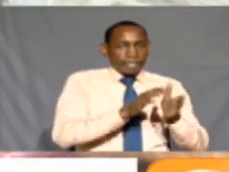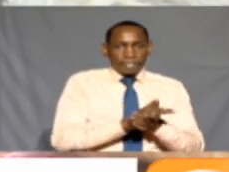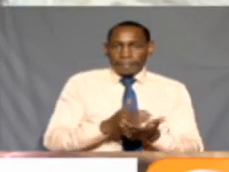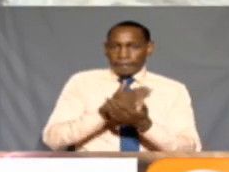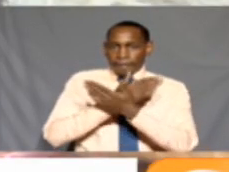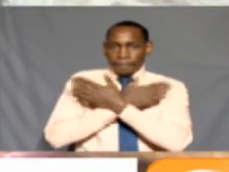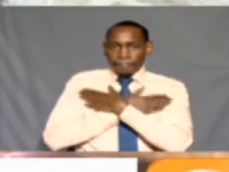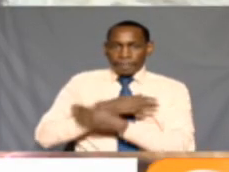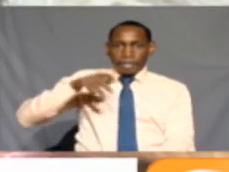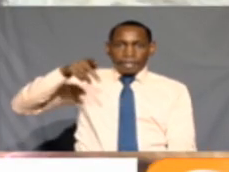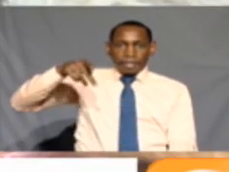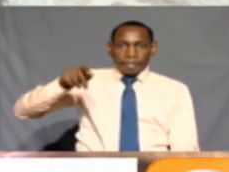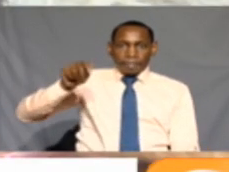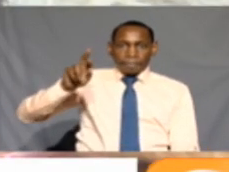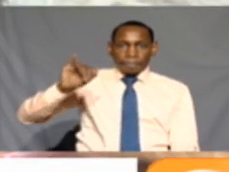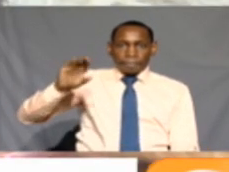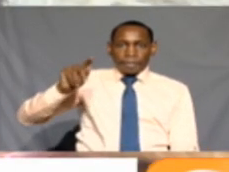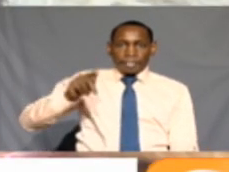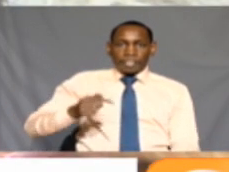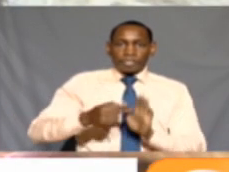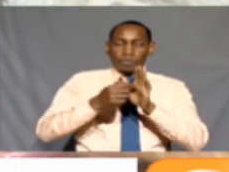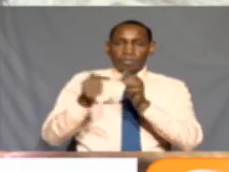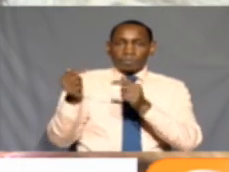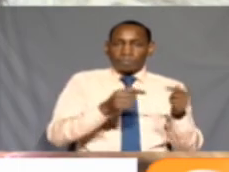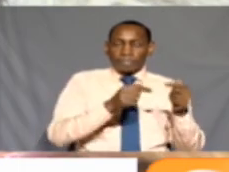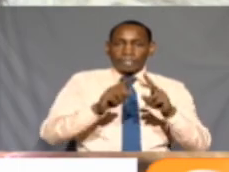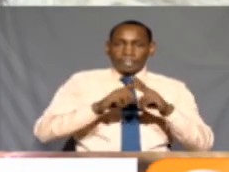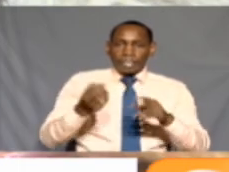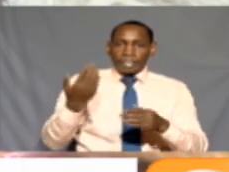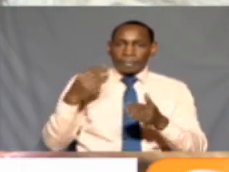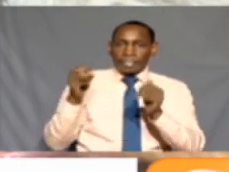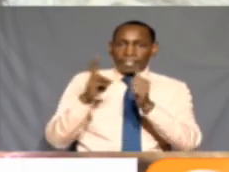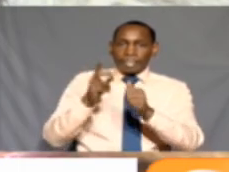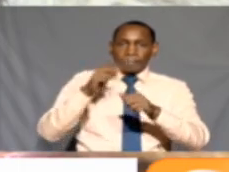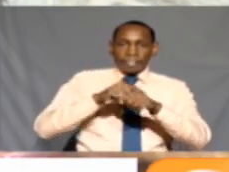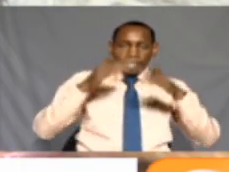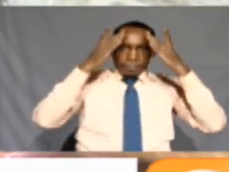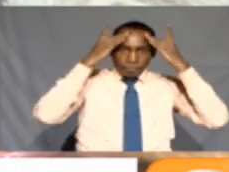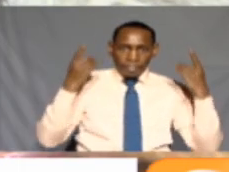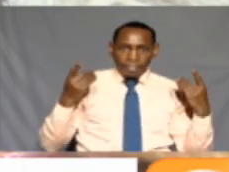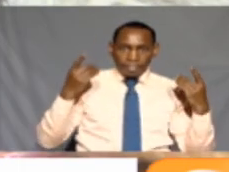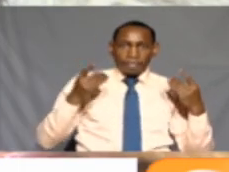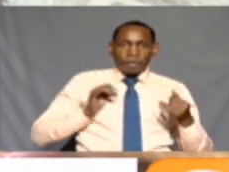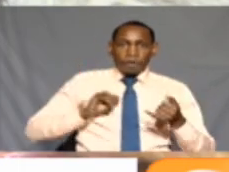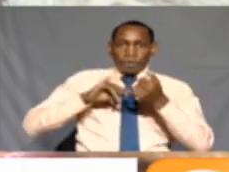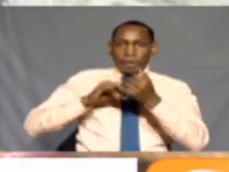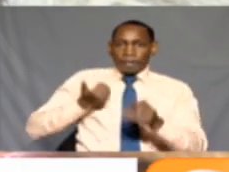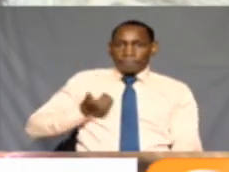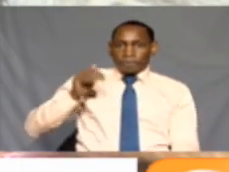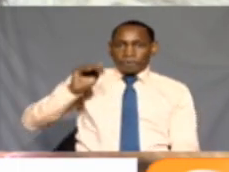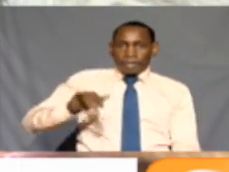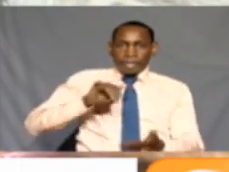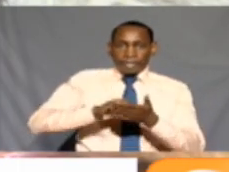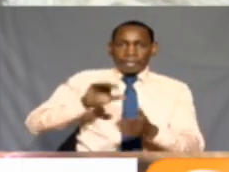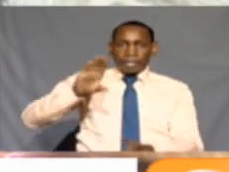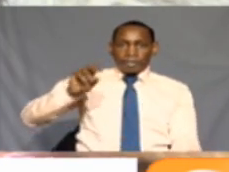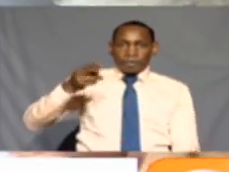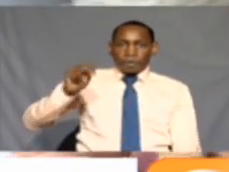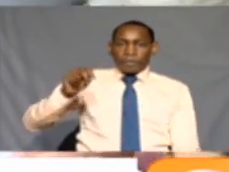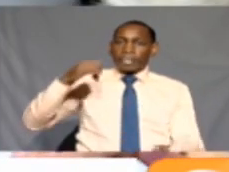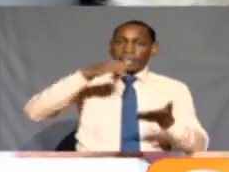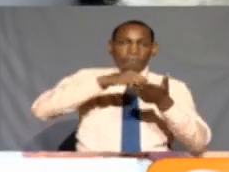friend Patrick now telling of a conflict that ensued last December during the wedding of Sarah's daughter that Cohen was allegedly left out